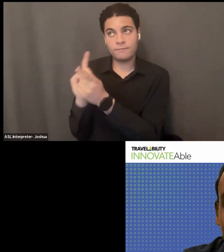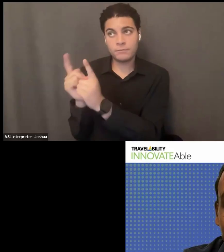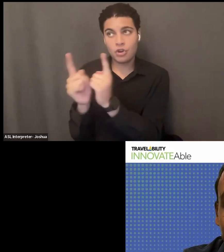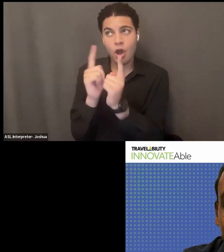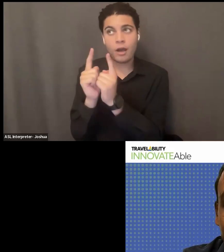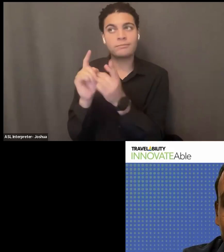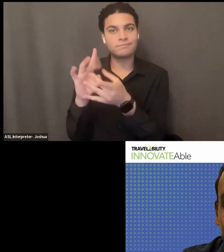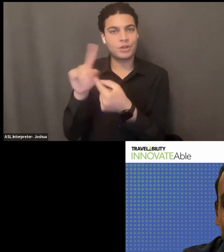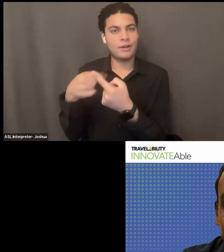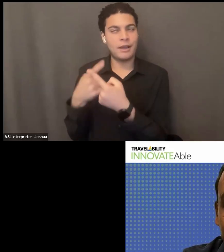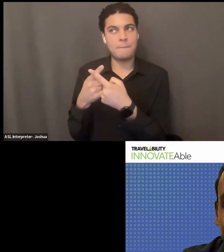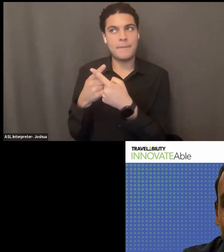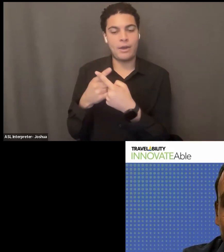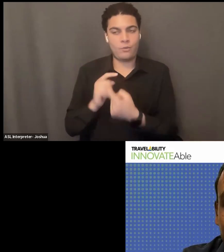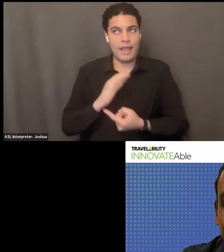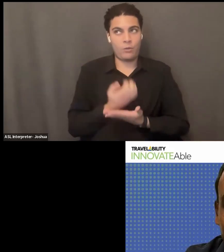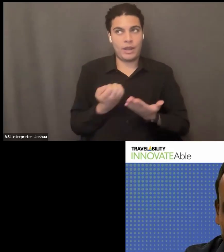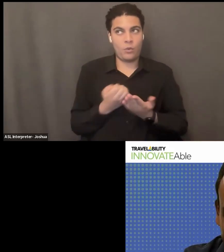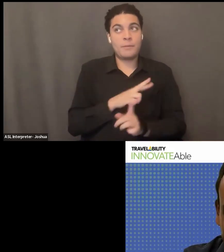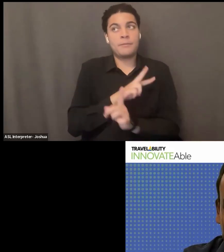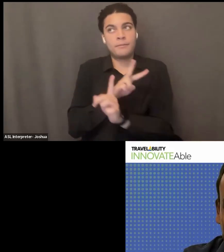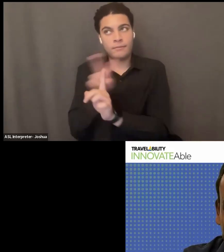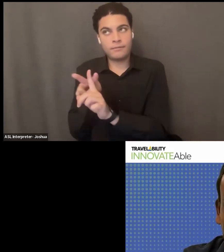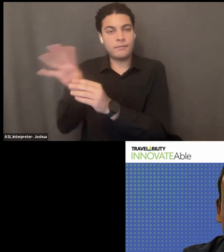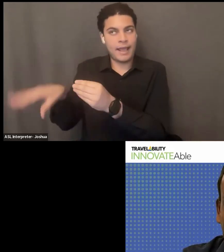their stadium. Thank you.